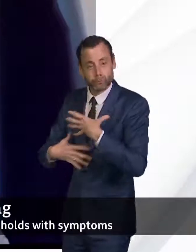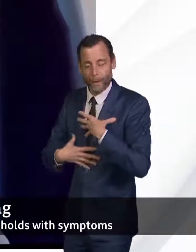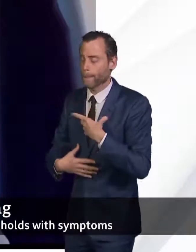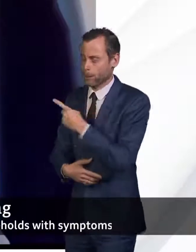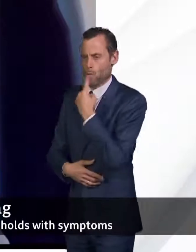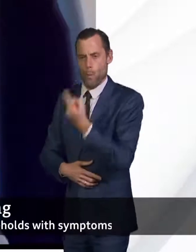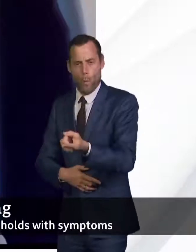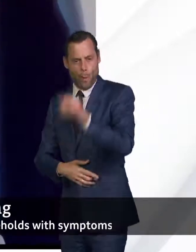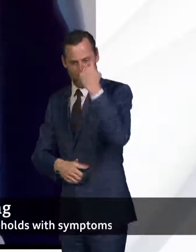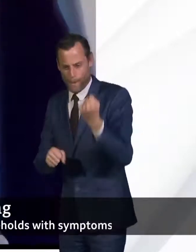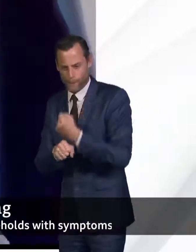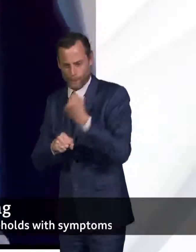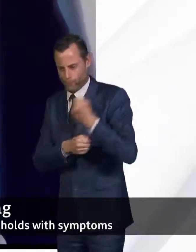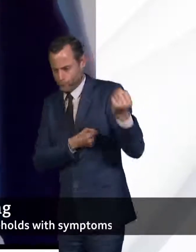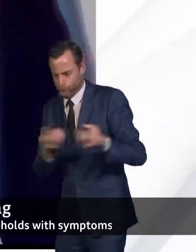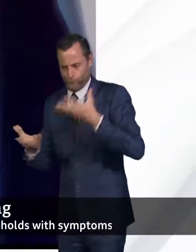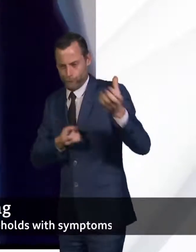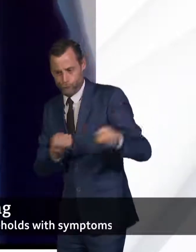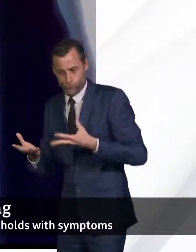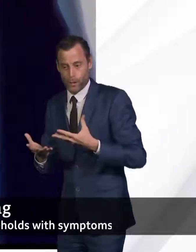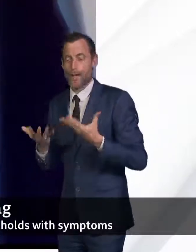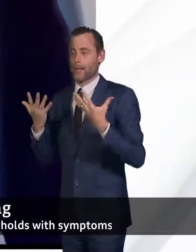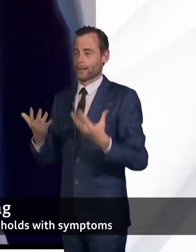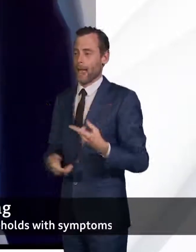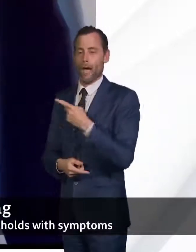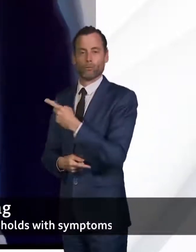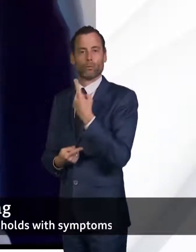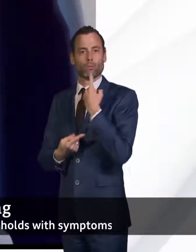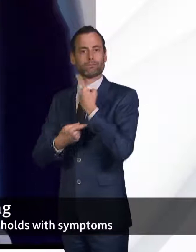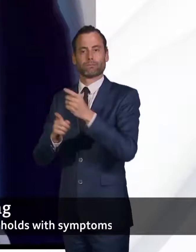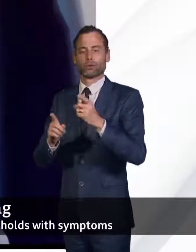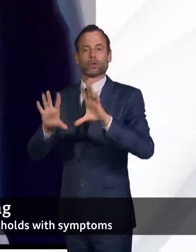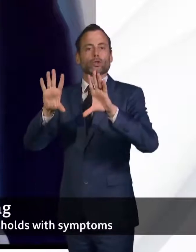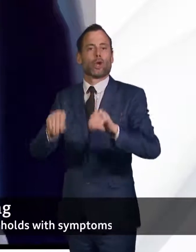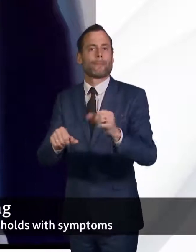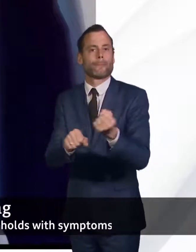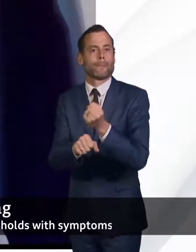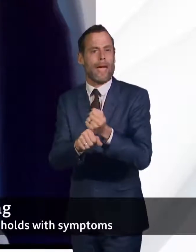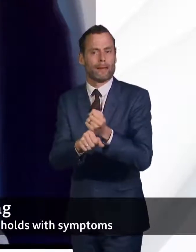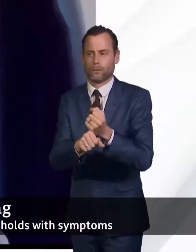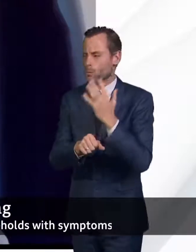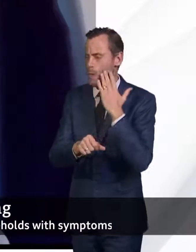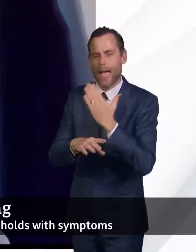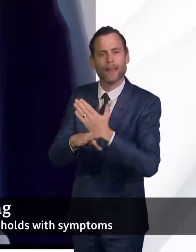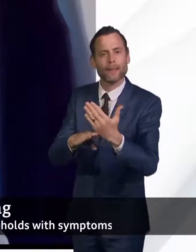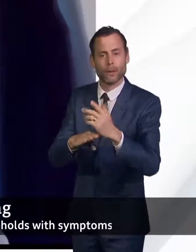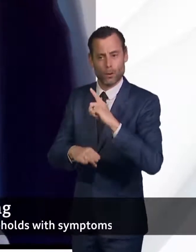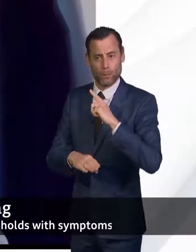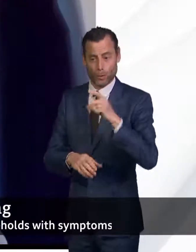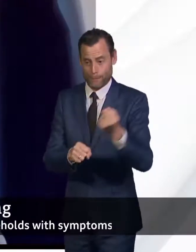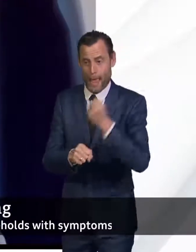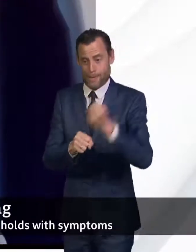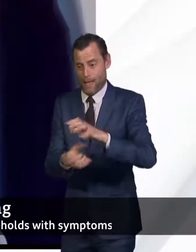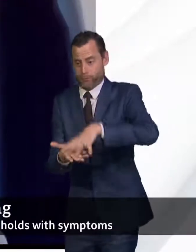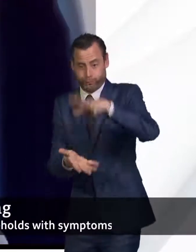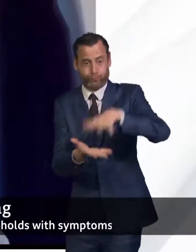be in a situation soon where we have a huge supply of these machines that outstrips demand? And I just wondered what's going to happen with that supply, and will the production